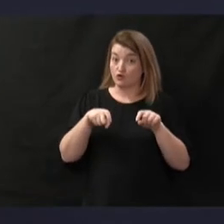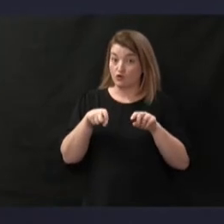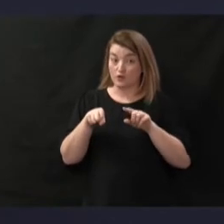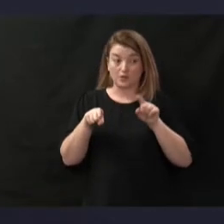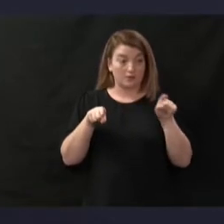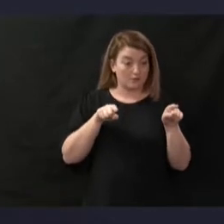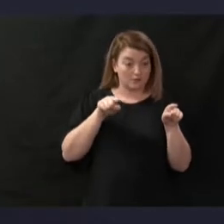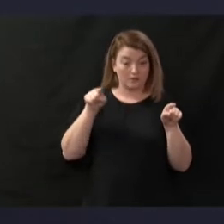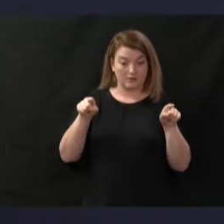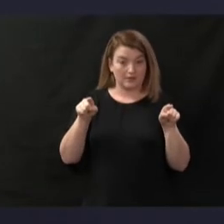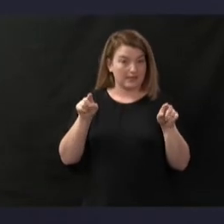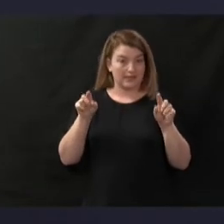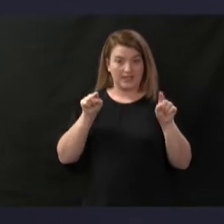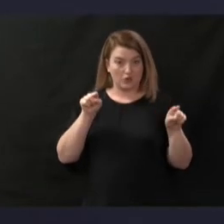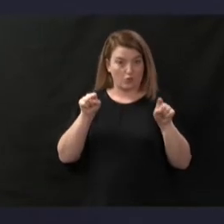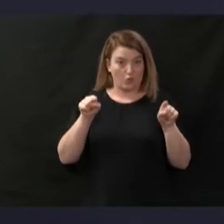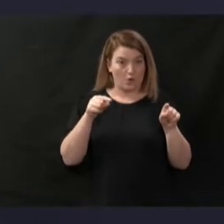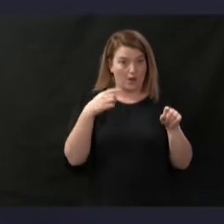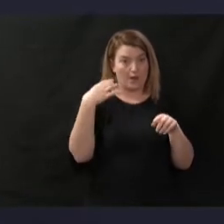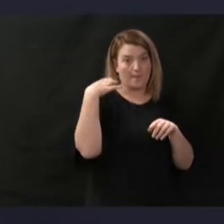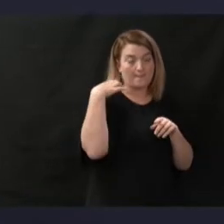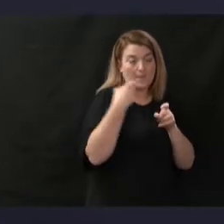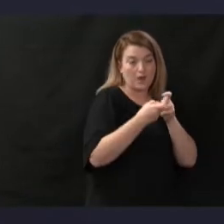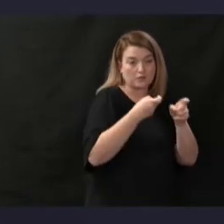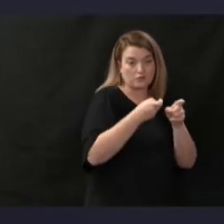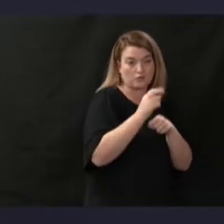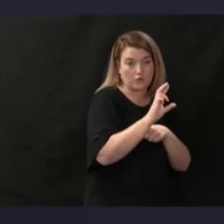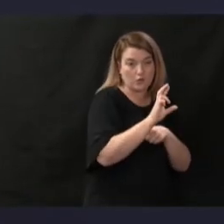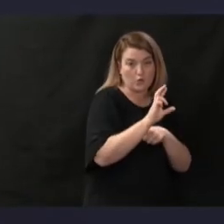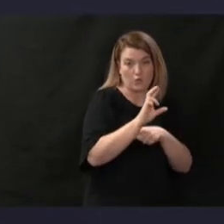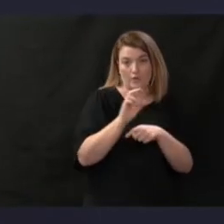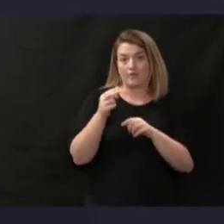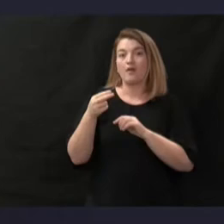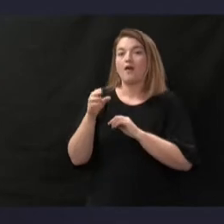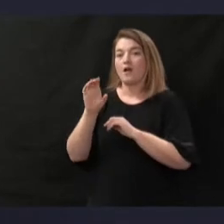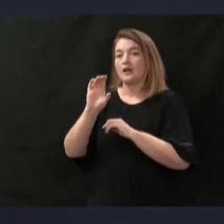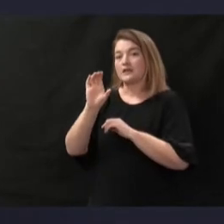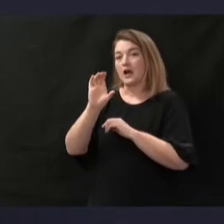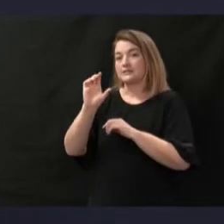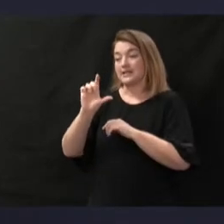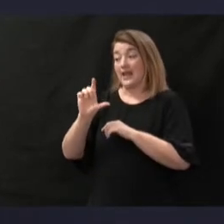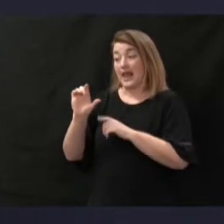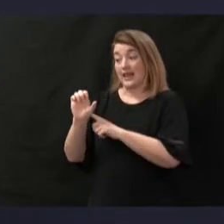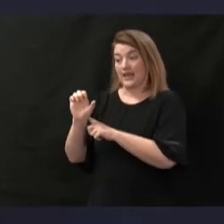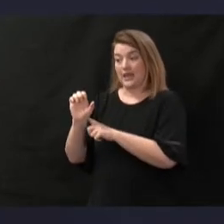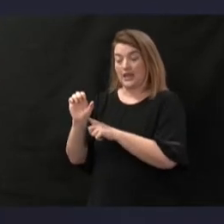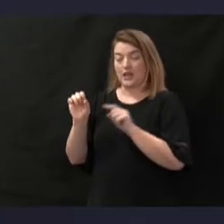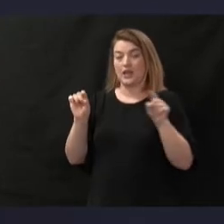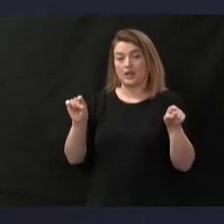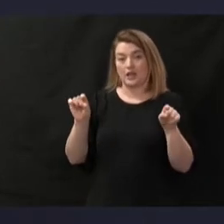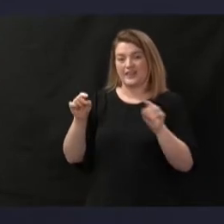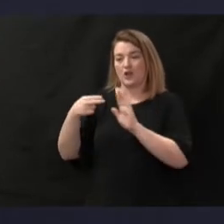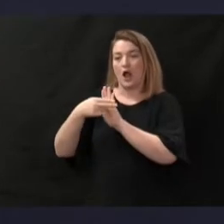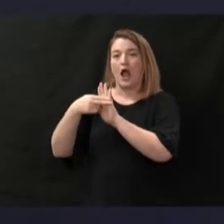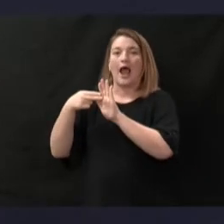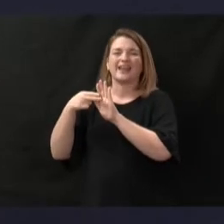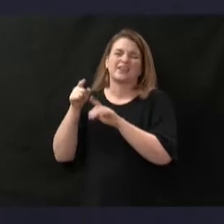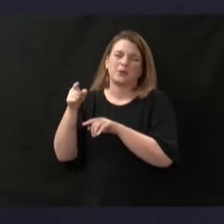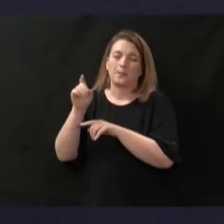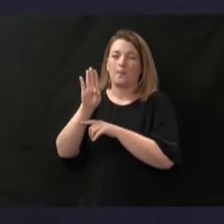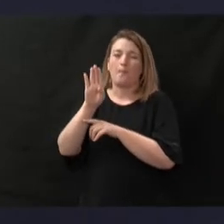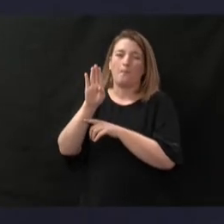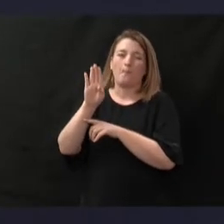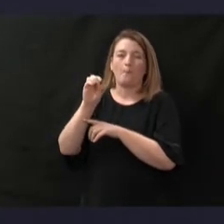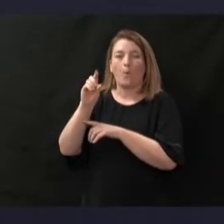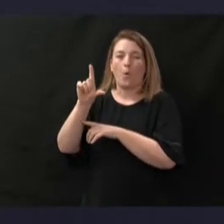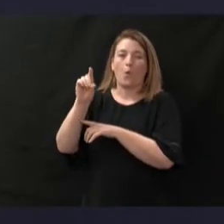really tell them it's on the consonant LEs, they're highlighted, right, or a little bolder, rather. But